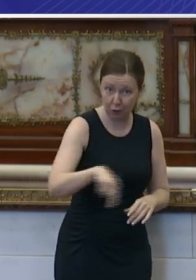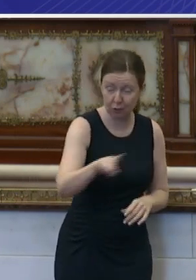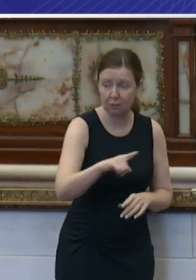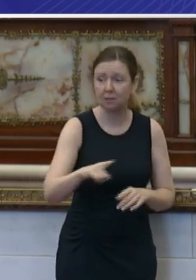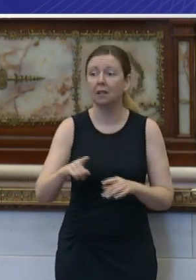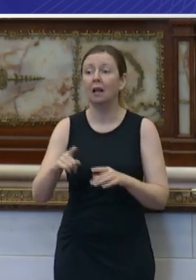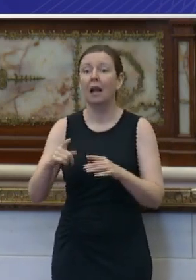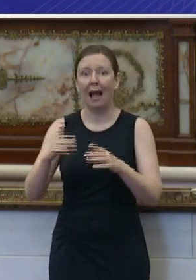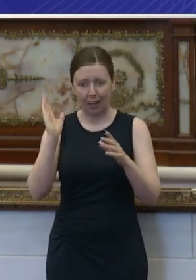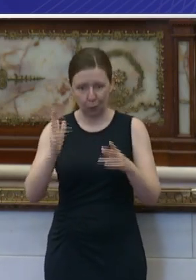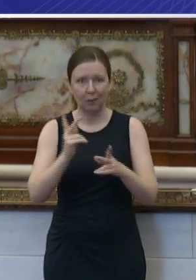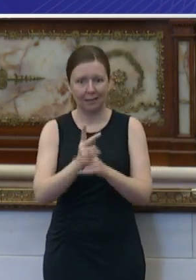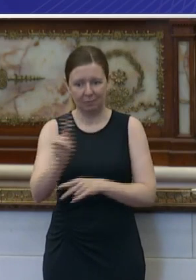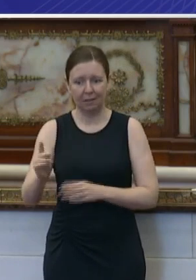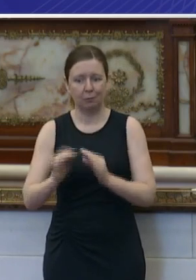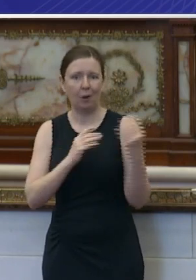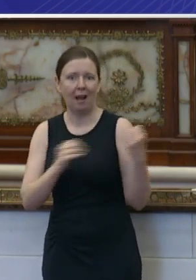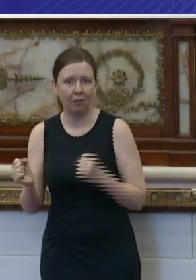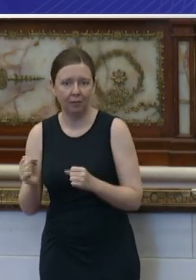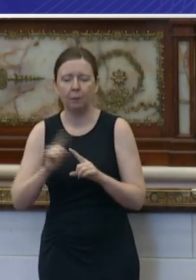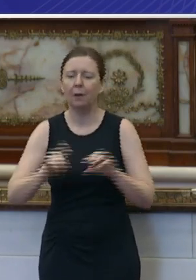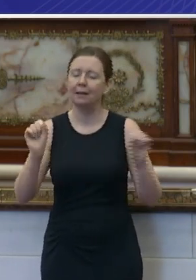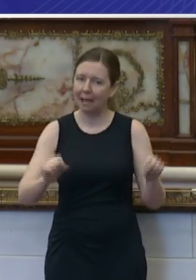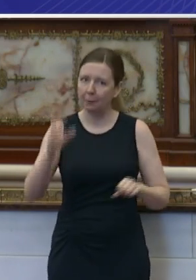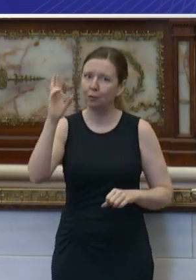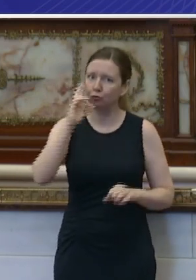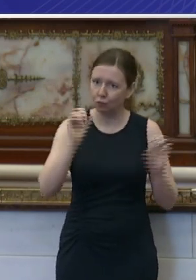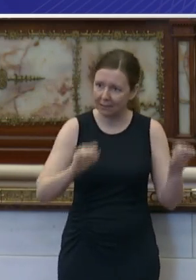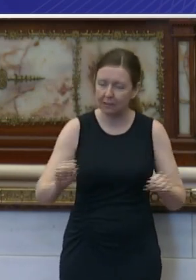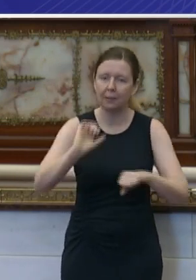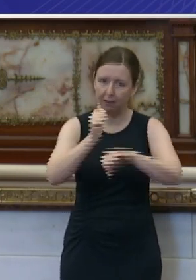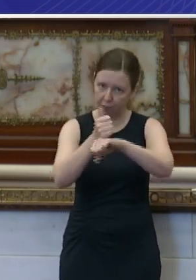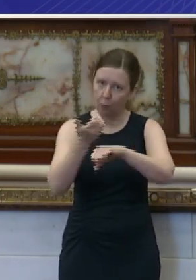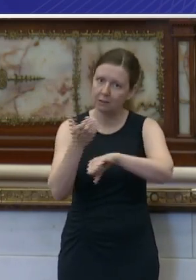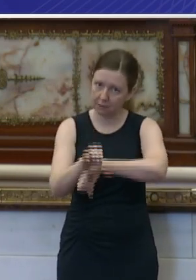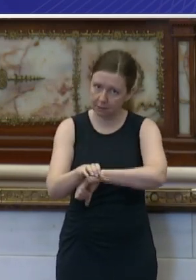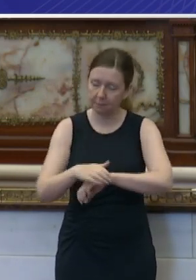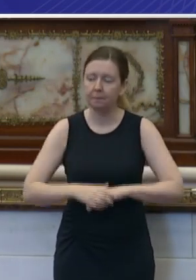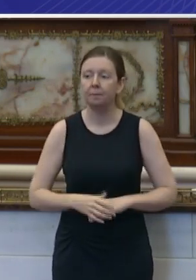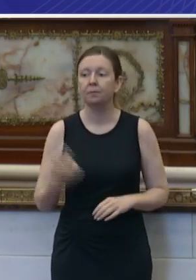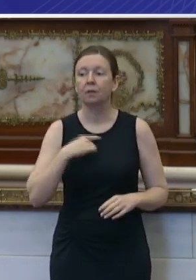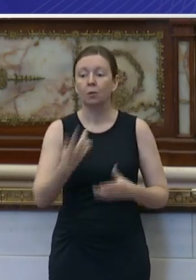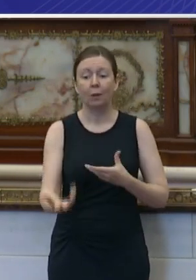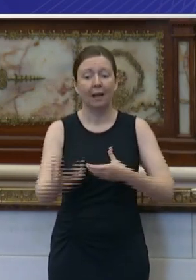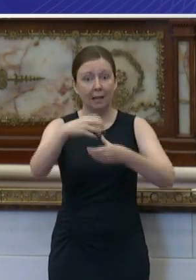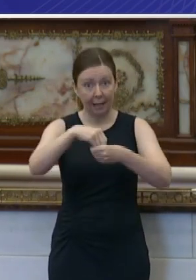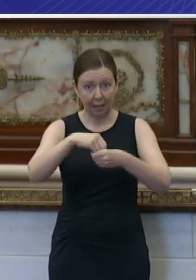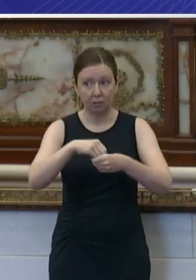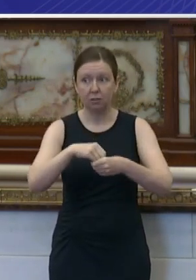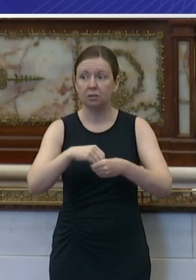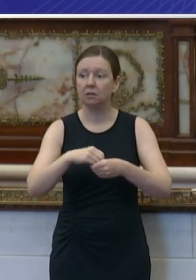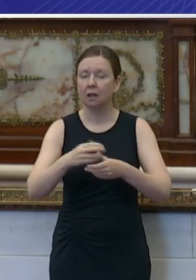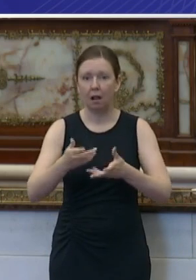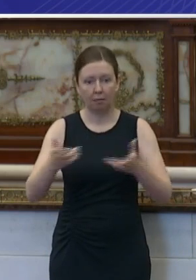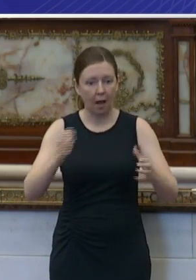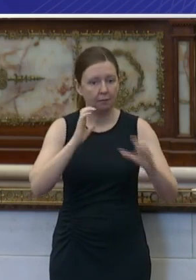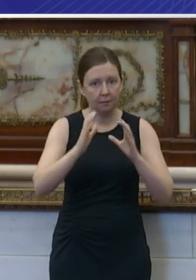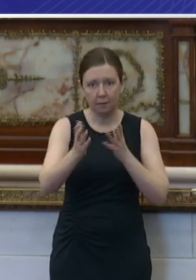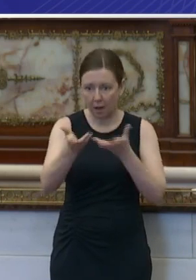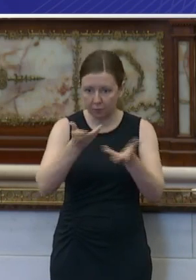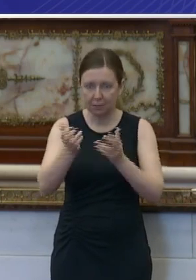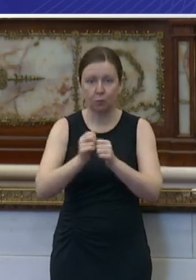public healthier, but it can effectively be reasonably enforced. We engaged in extensive conversations with